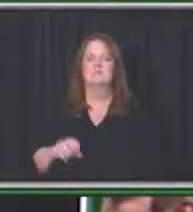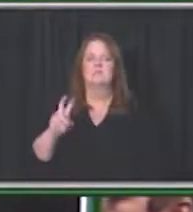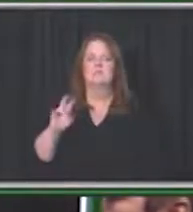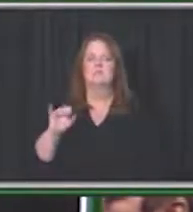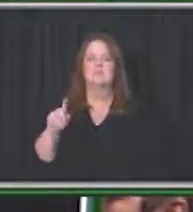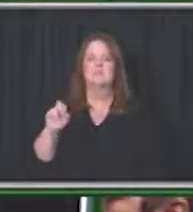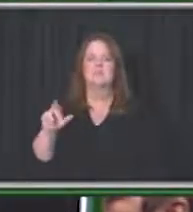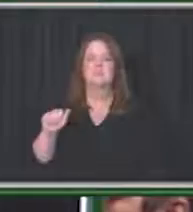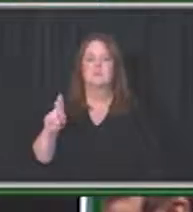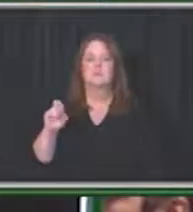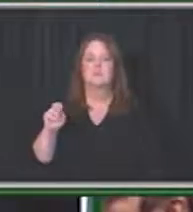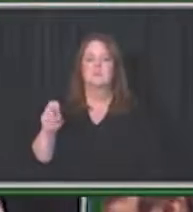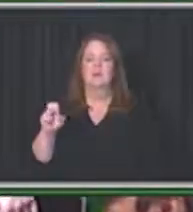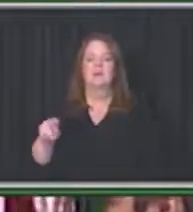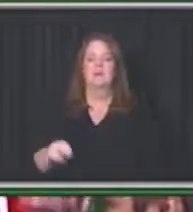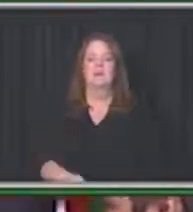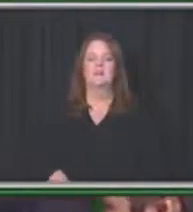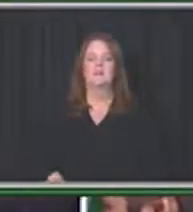Victoria Roman.